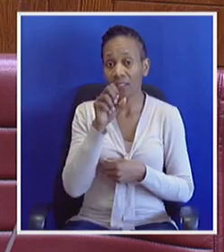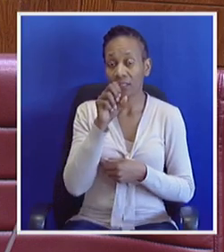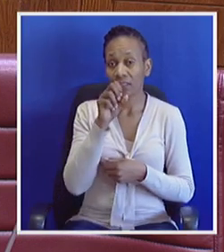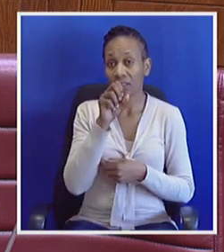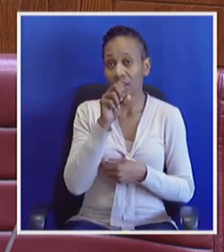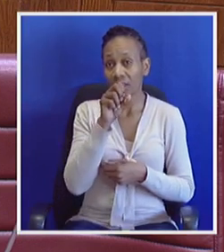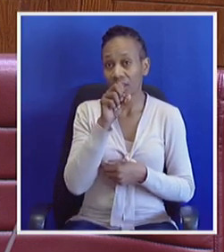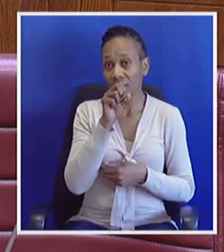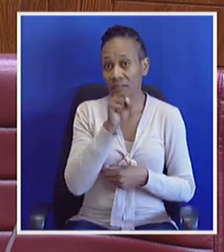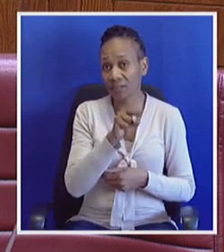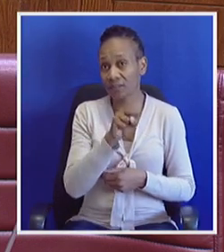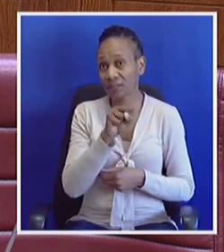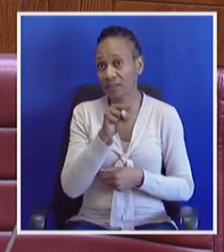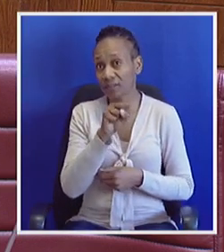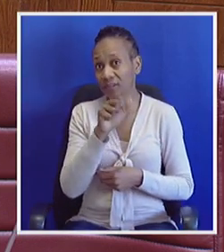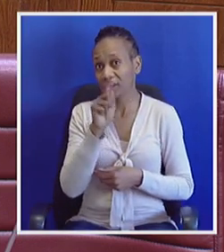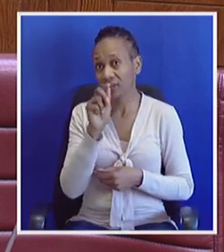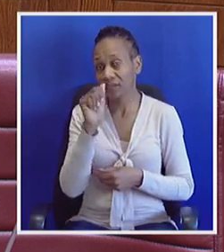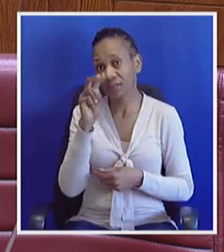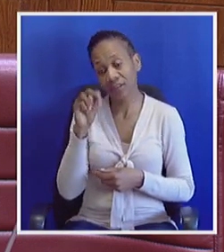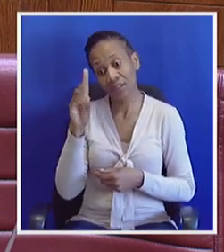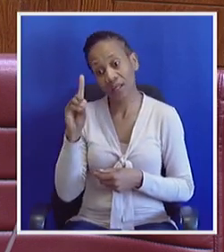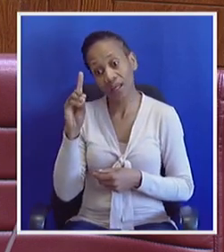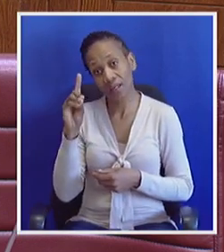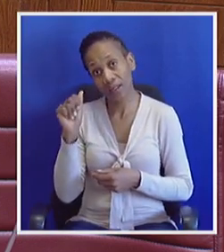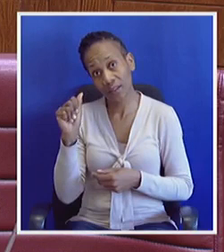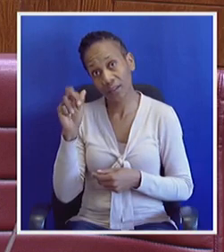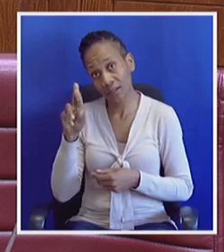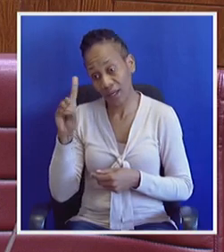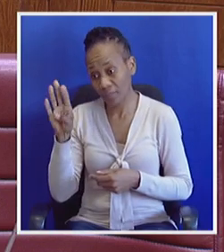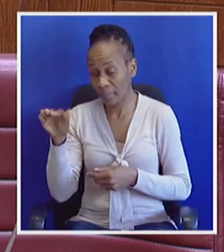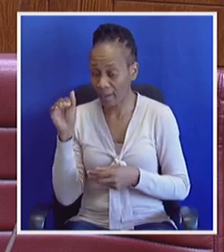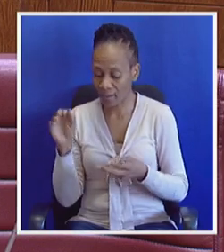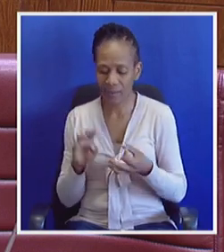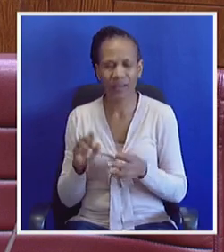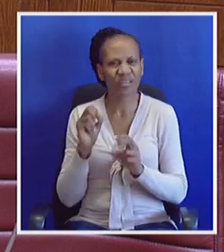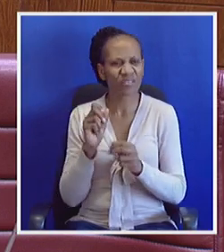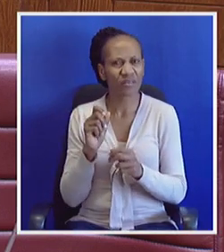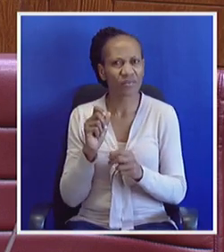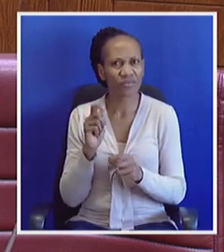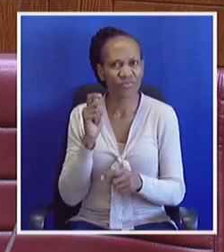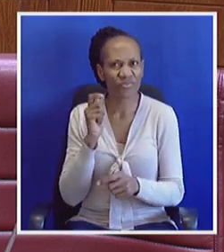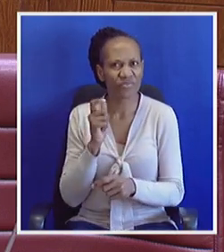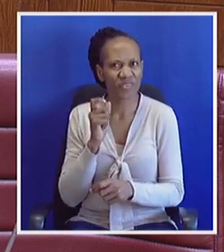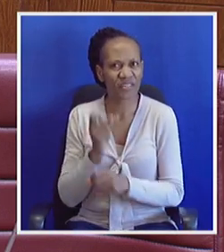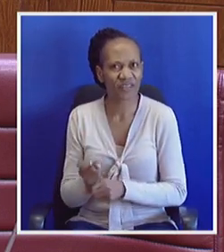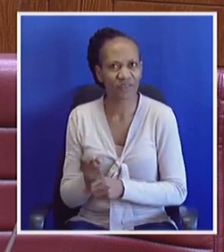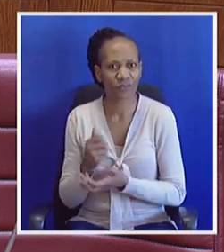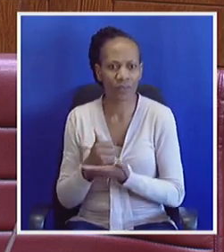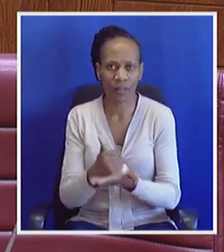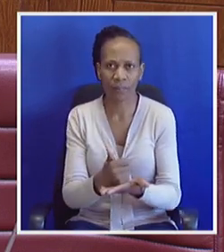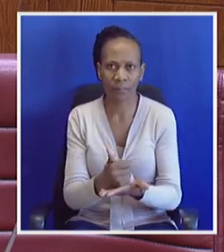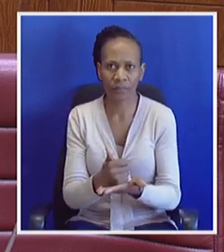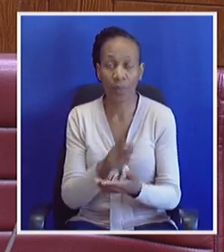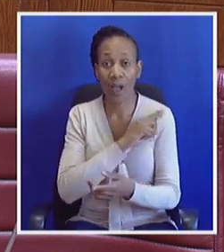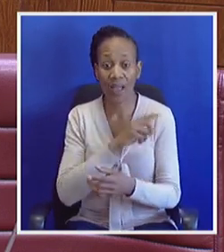Standard Chartered Bank and Citibank, because of the involvement of Dudu Mayeni.